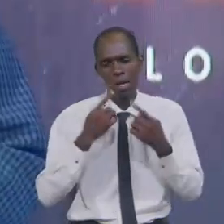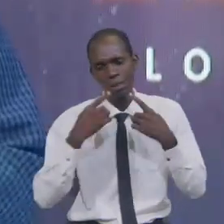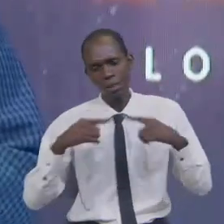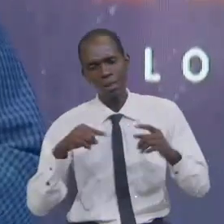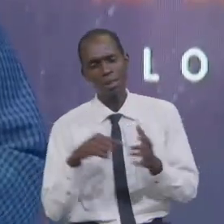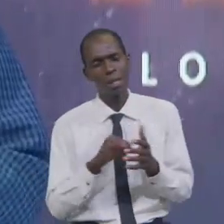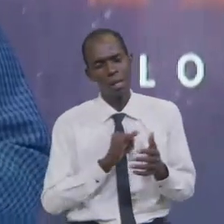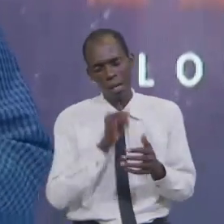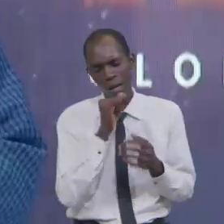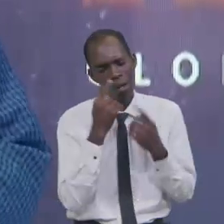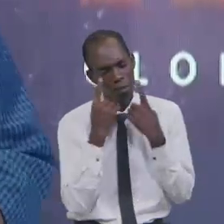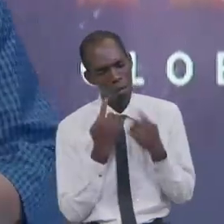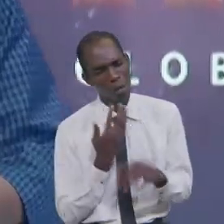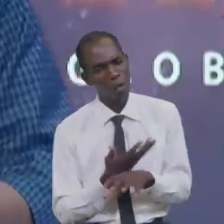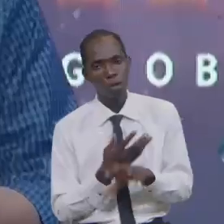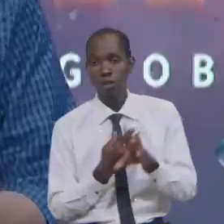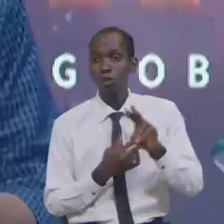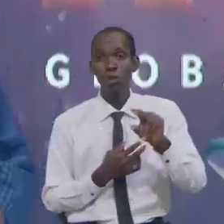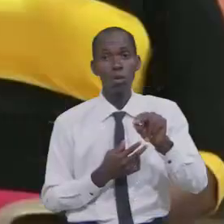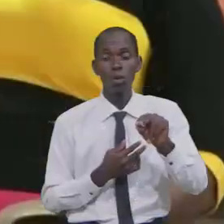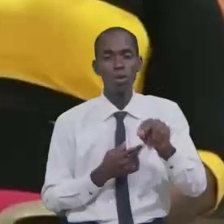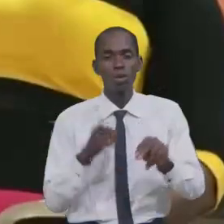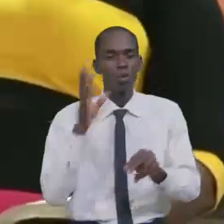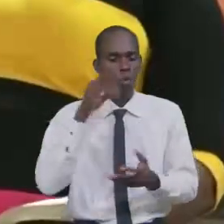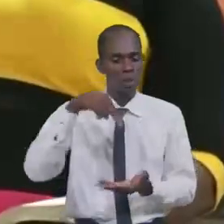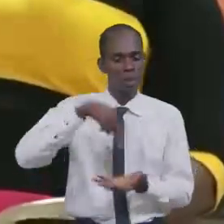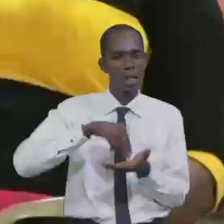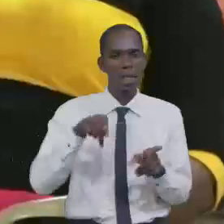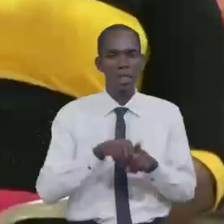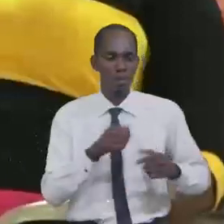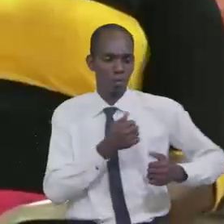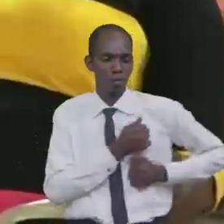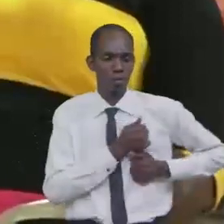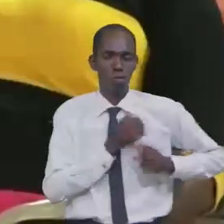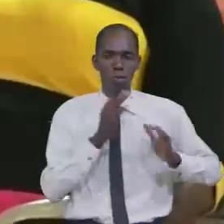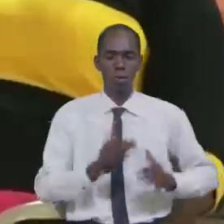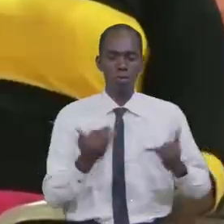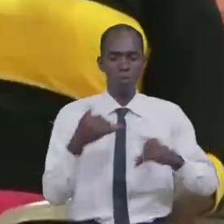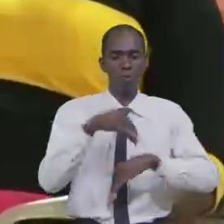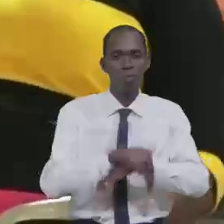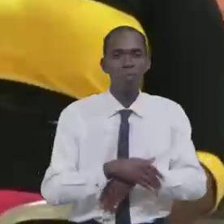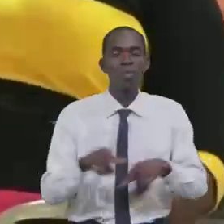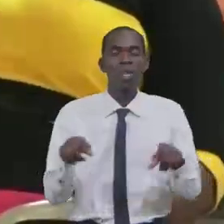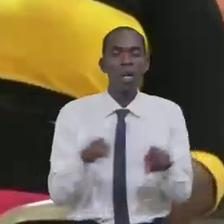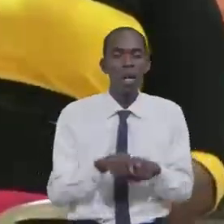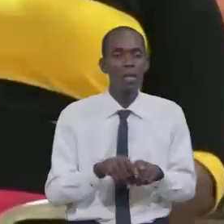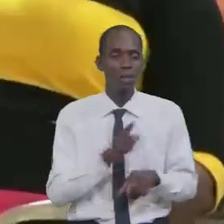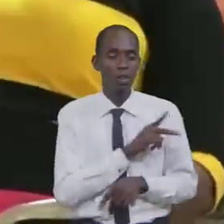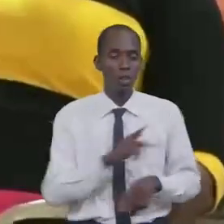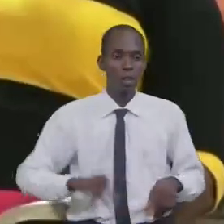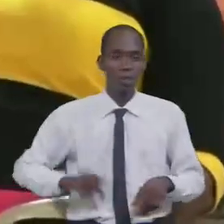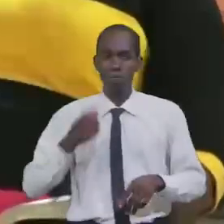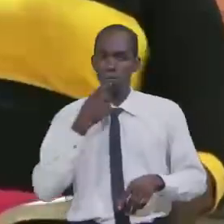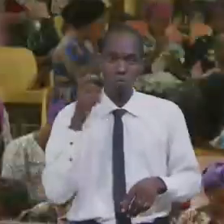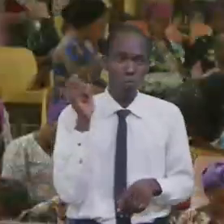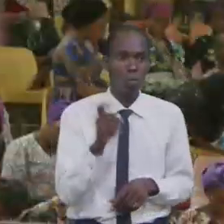crying, you'll stand like a soldier tonight. As king's key that knows, here is